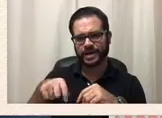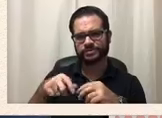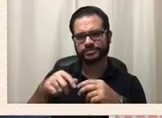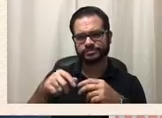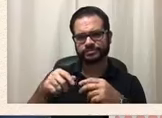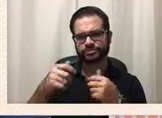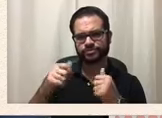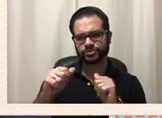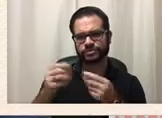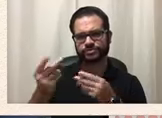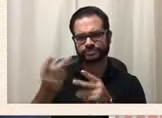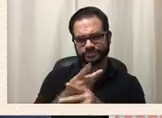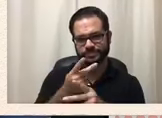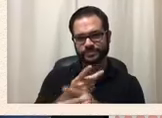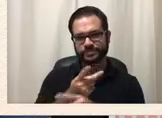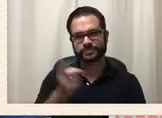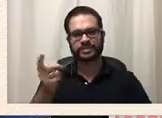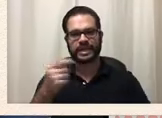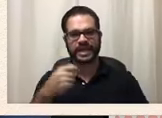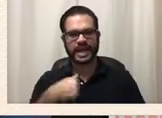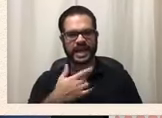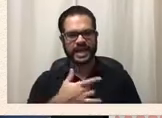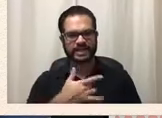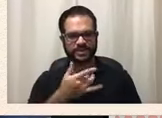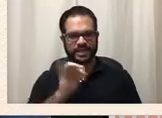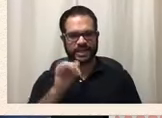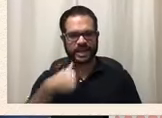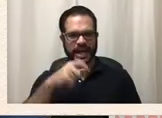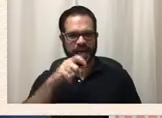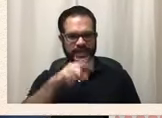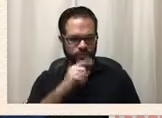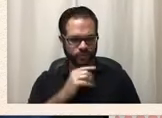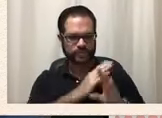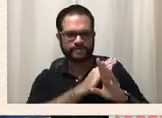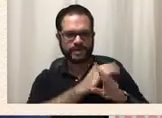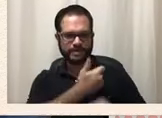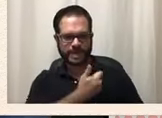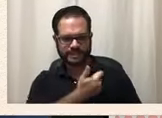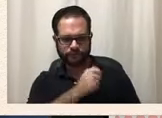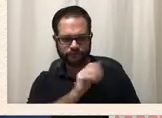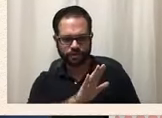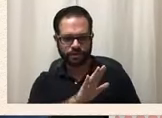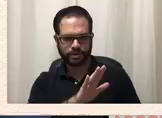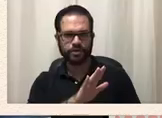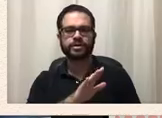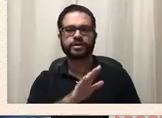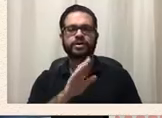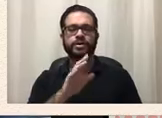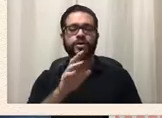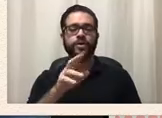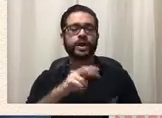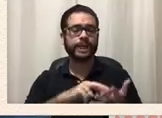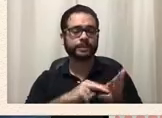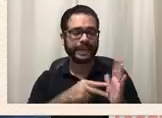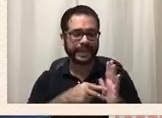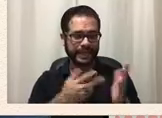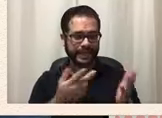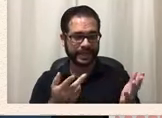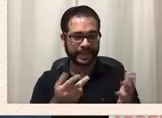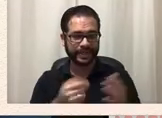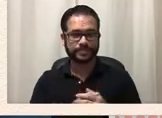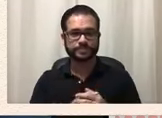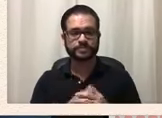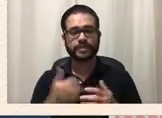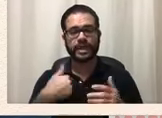feel like I need to defend myself at this point, Arizona. So what Arizona is referring to is there's a group of young men